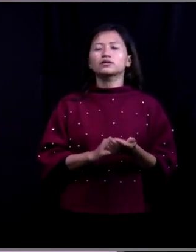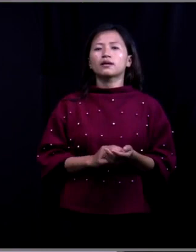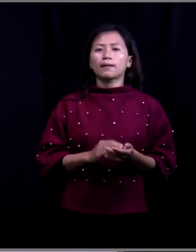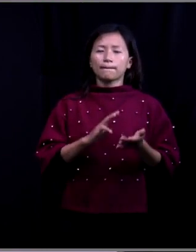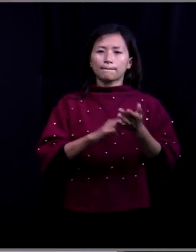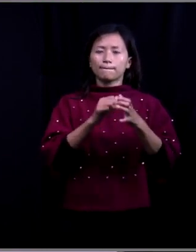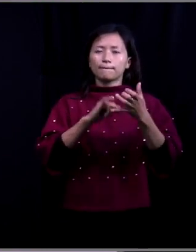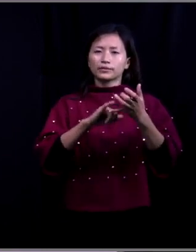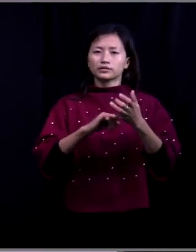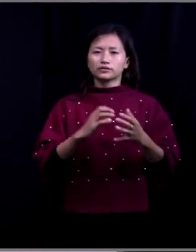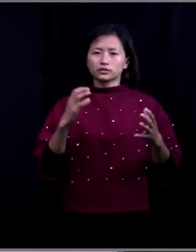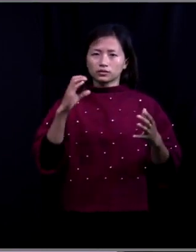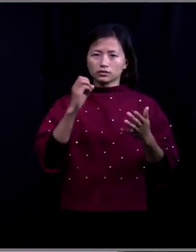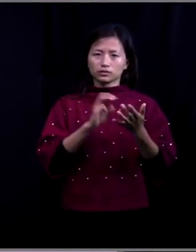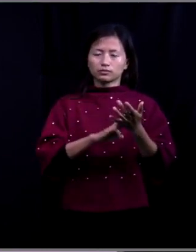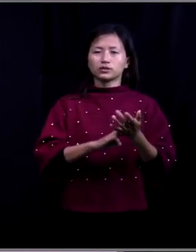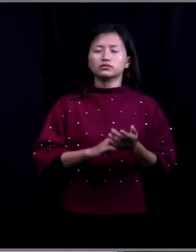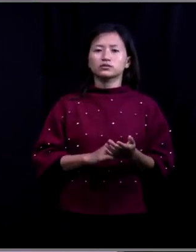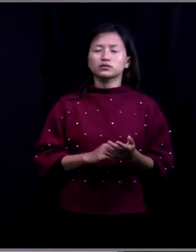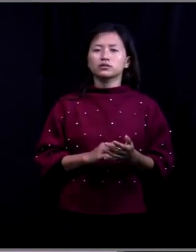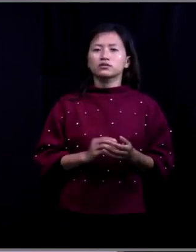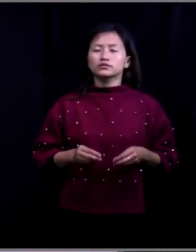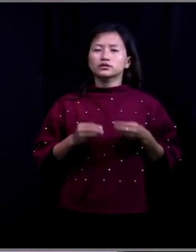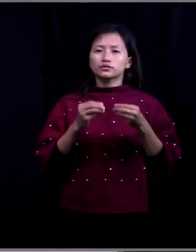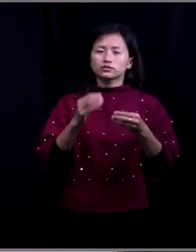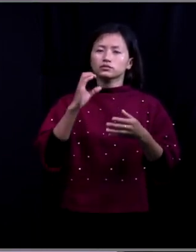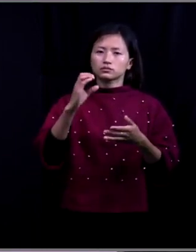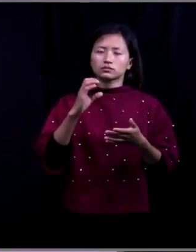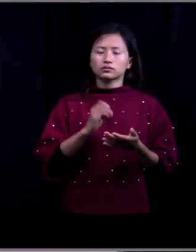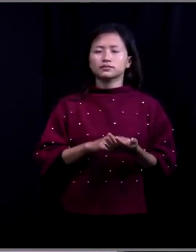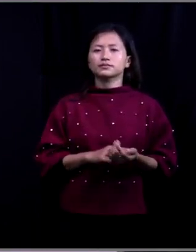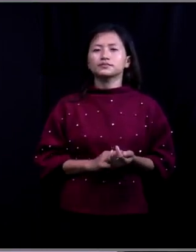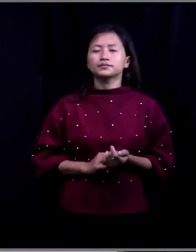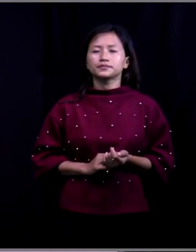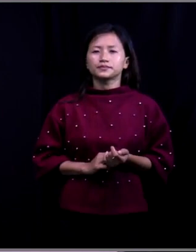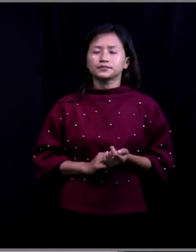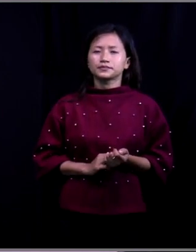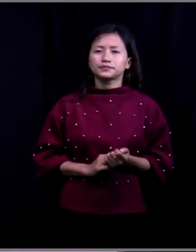the percentage composition of the given compound.